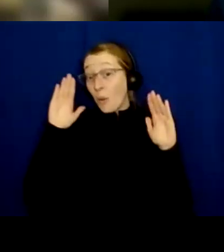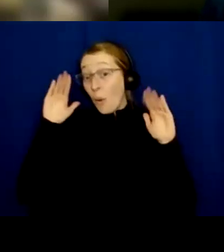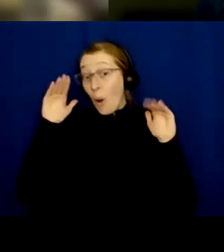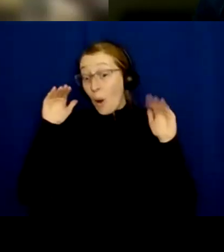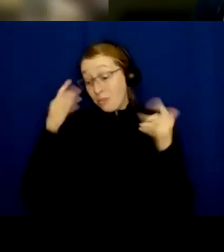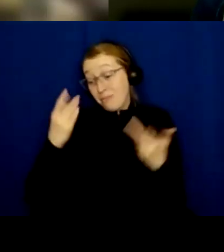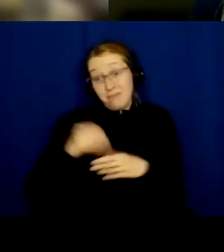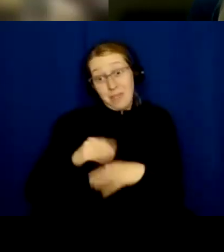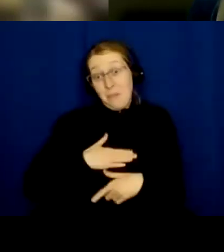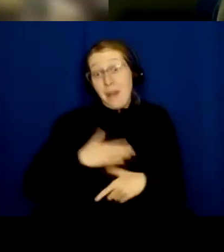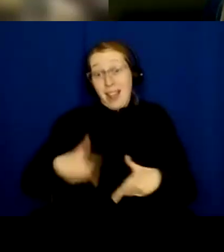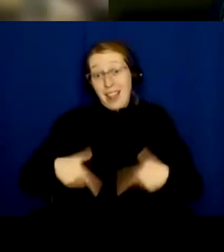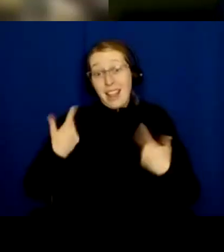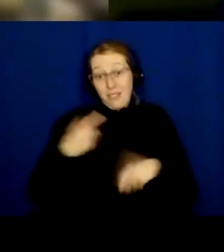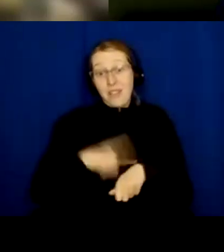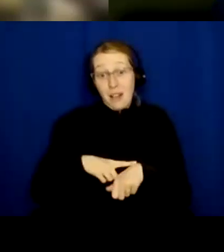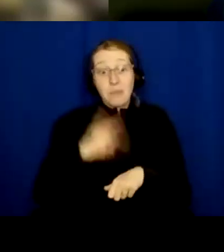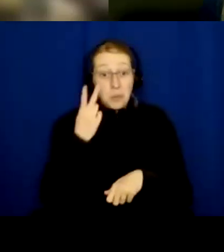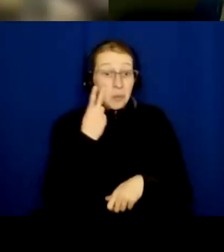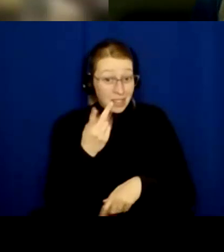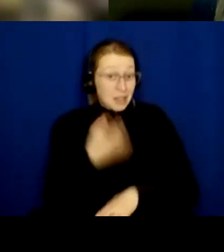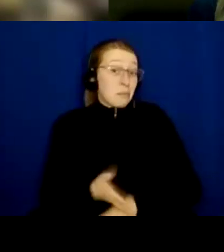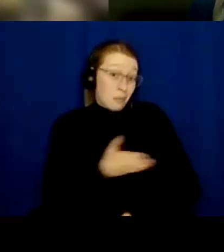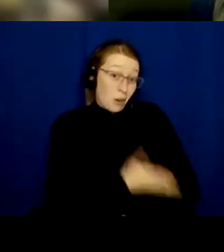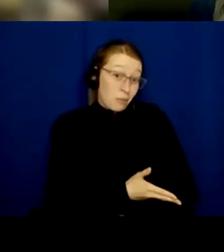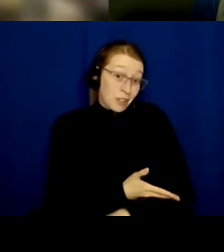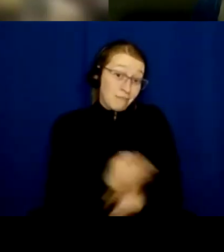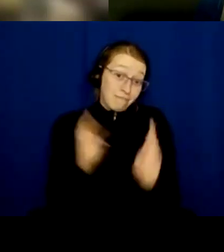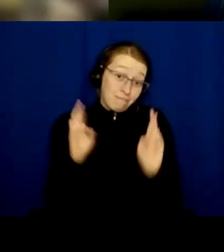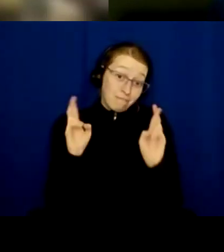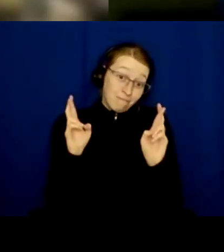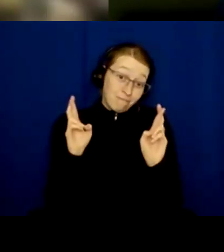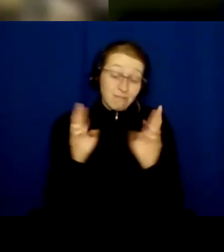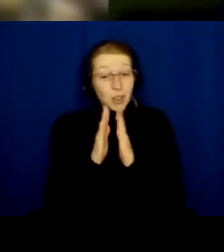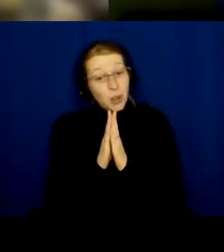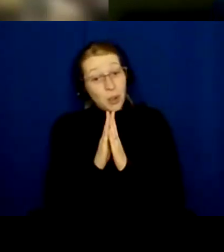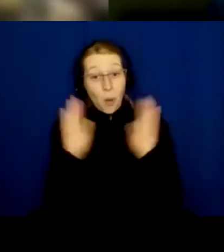my lifetime, but and maybe sooner. I know there's